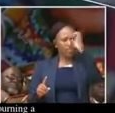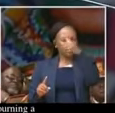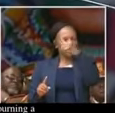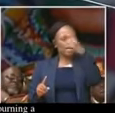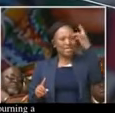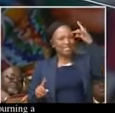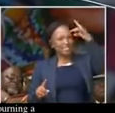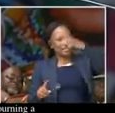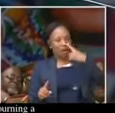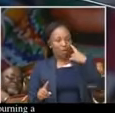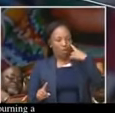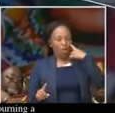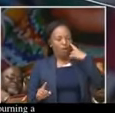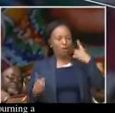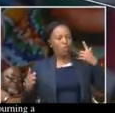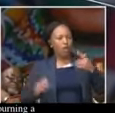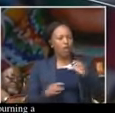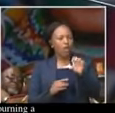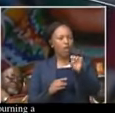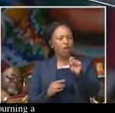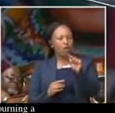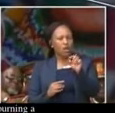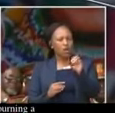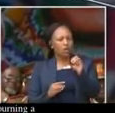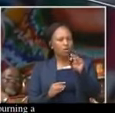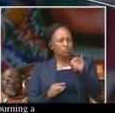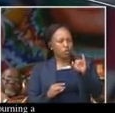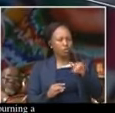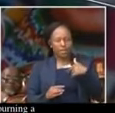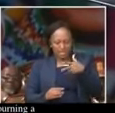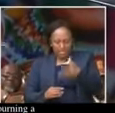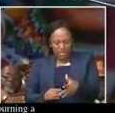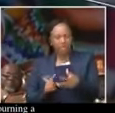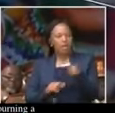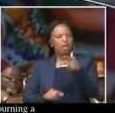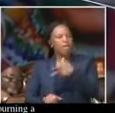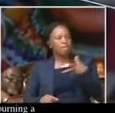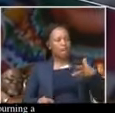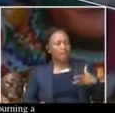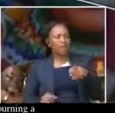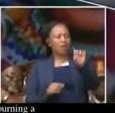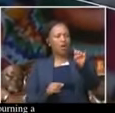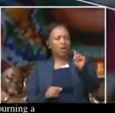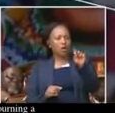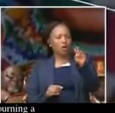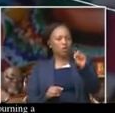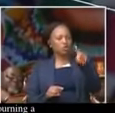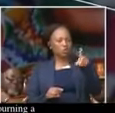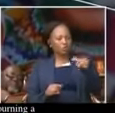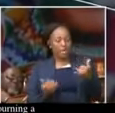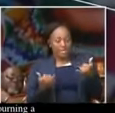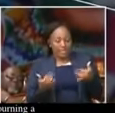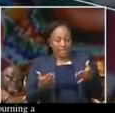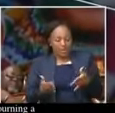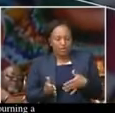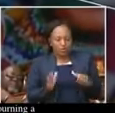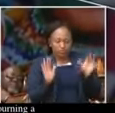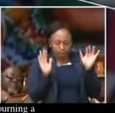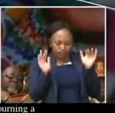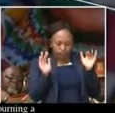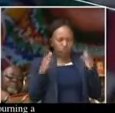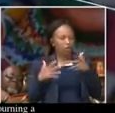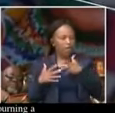witness in the Stompie case, is here, including Stompie's mother is here to bid farewell to the mother of